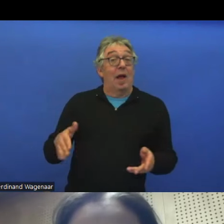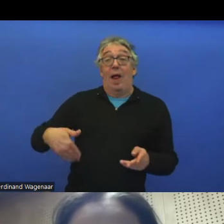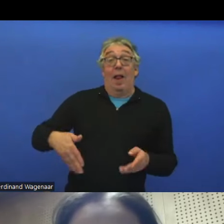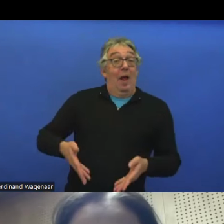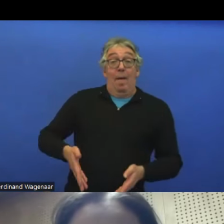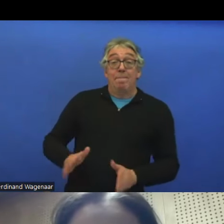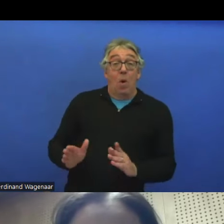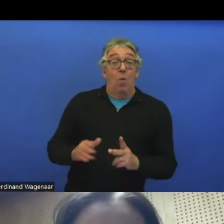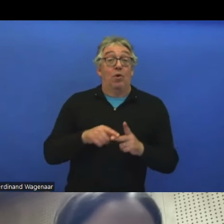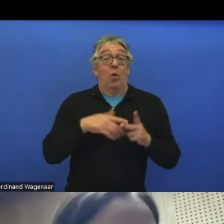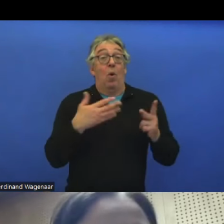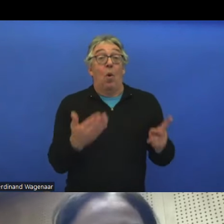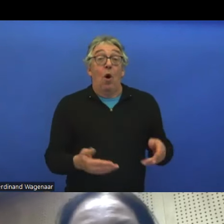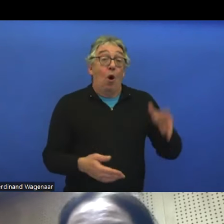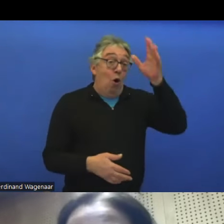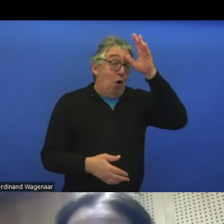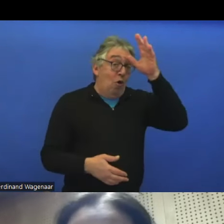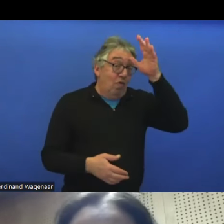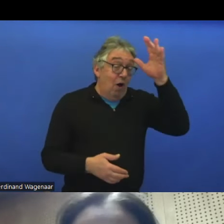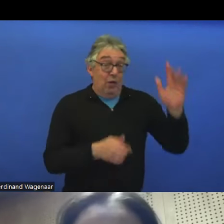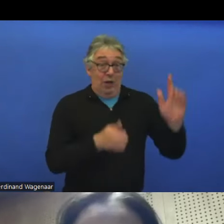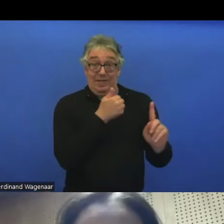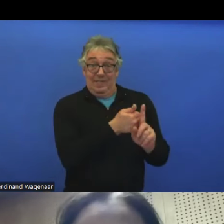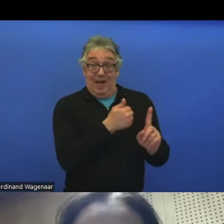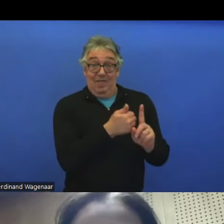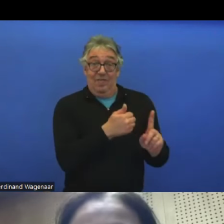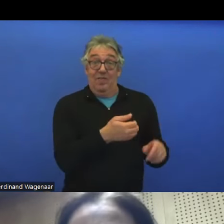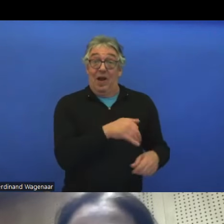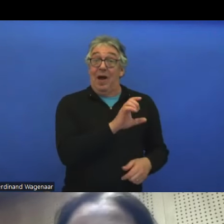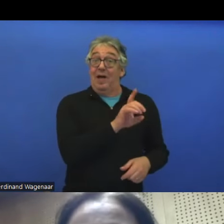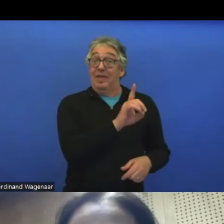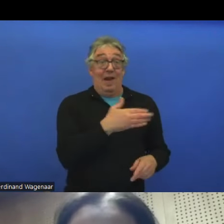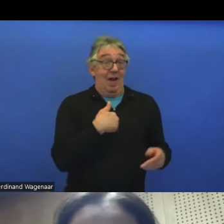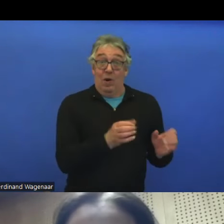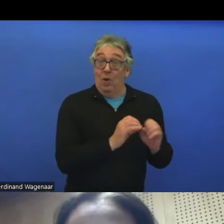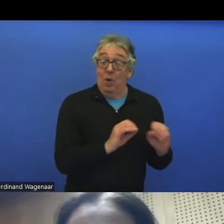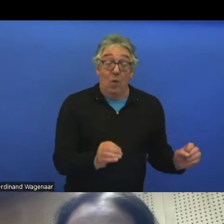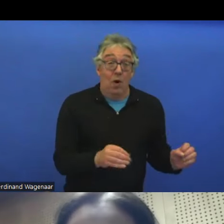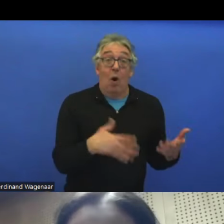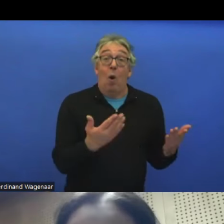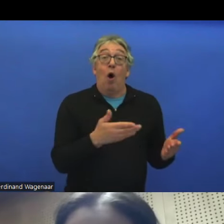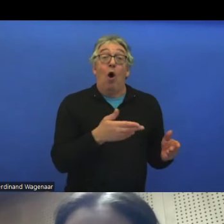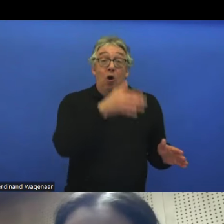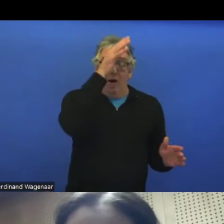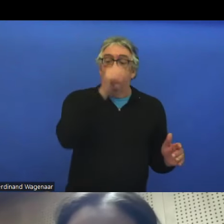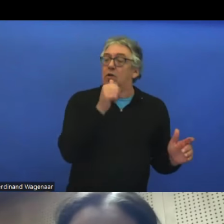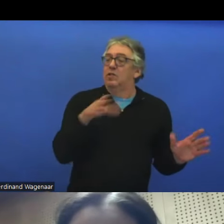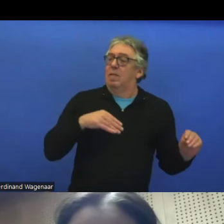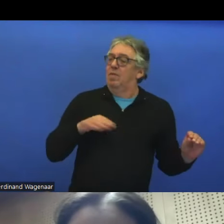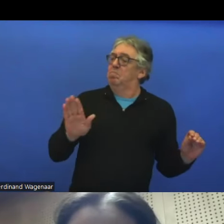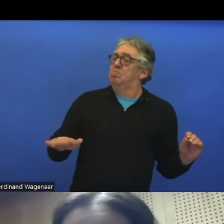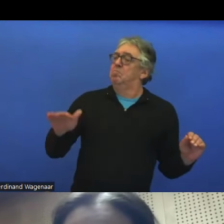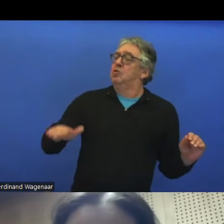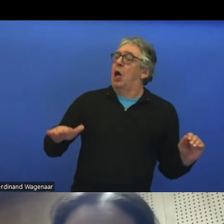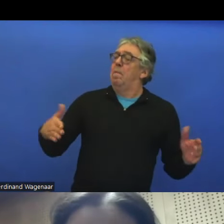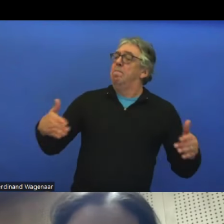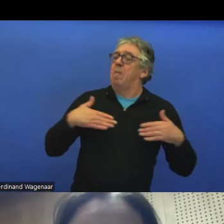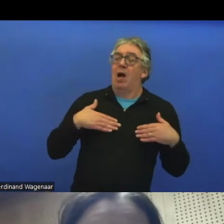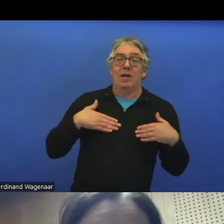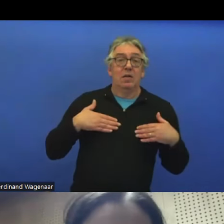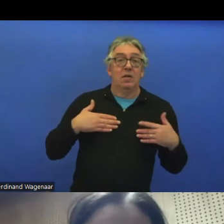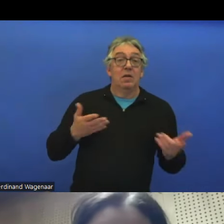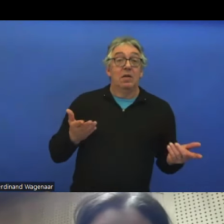or because he, for instance, doesn't recognize the child. And because the mother then cannot confer the nationality, the child